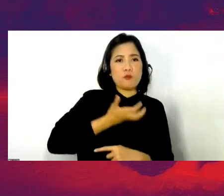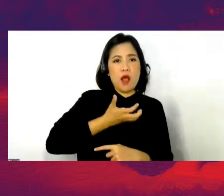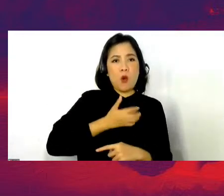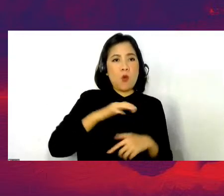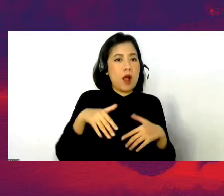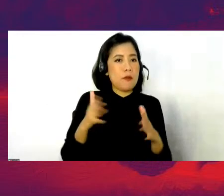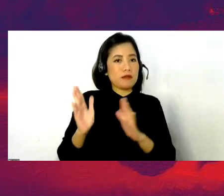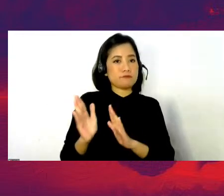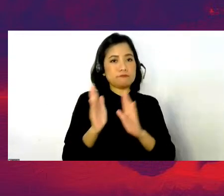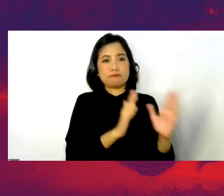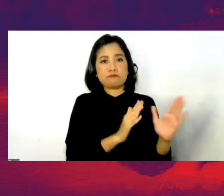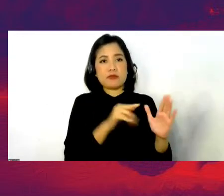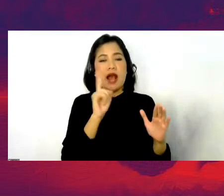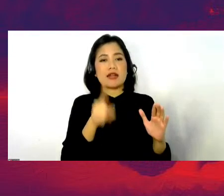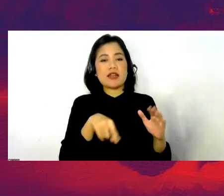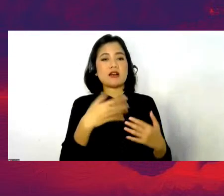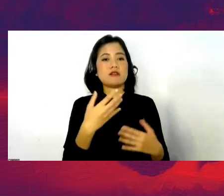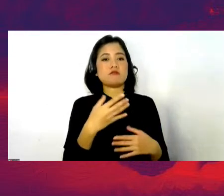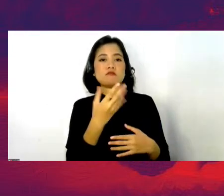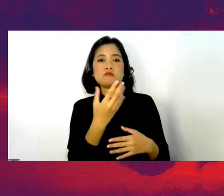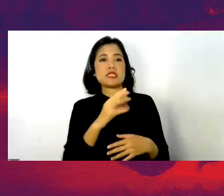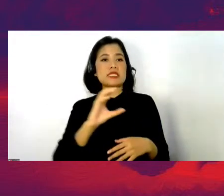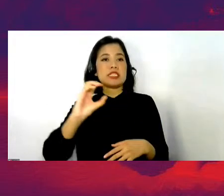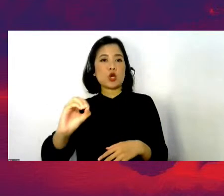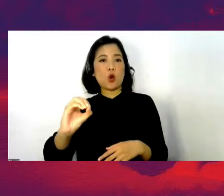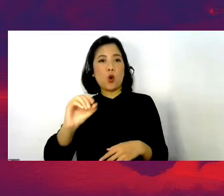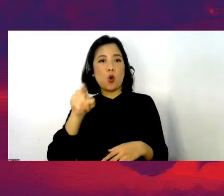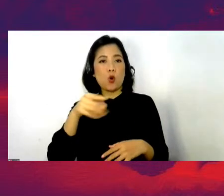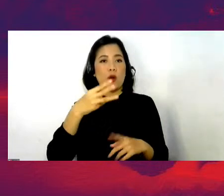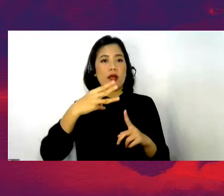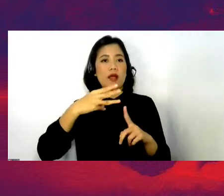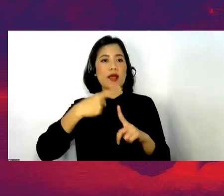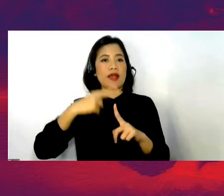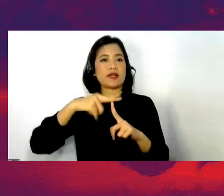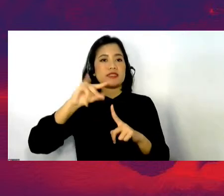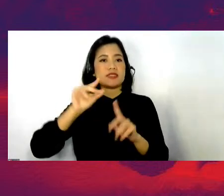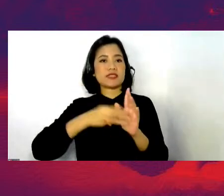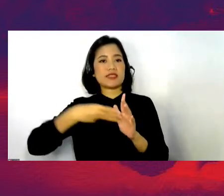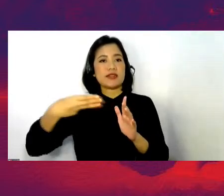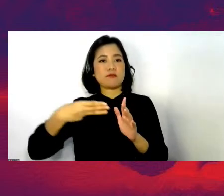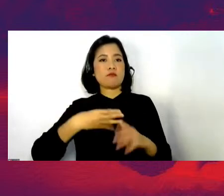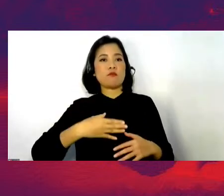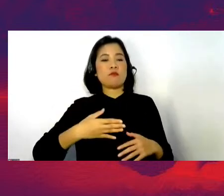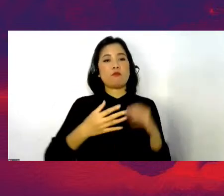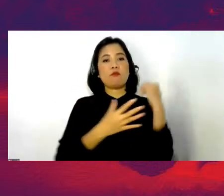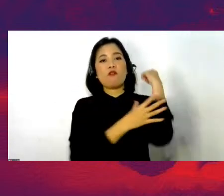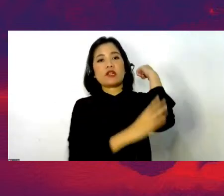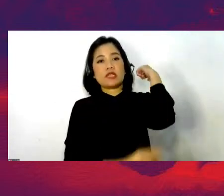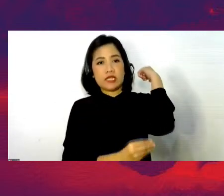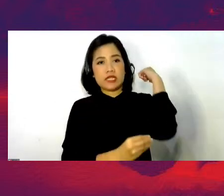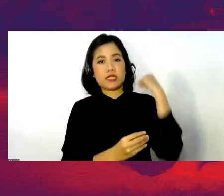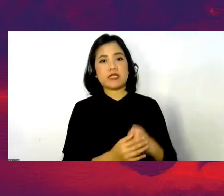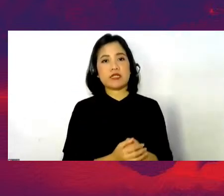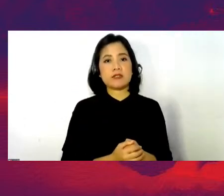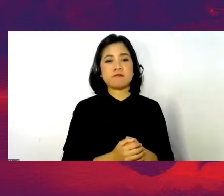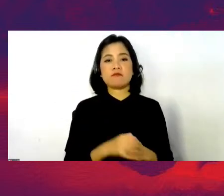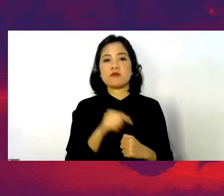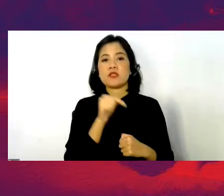of zero extreme poverty. We would like, at the moment, this is now 3.79%. Just to